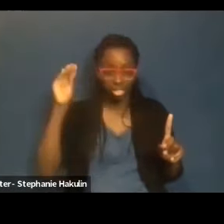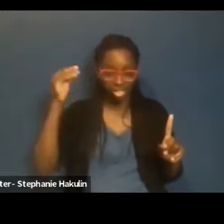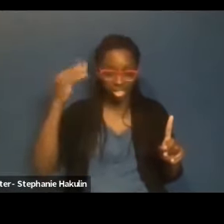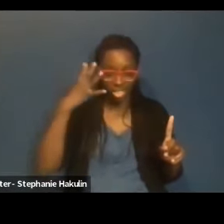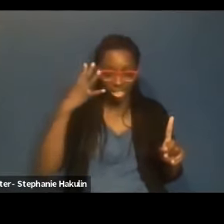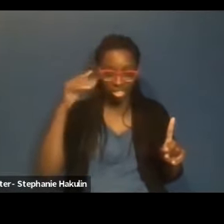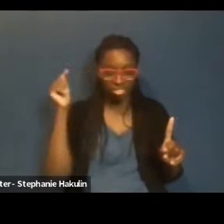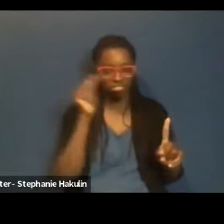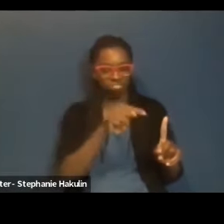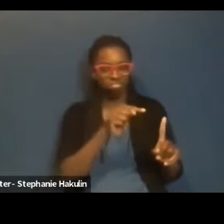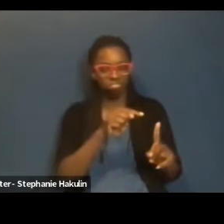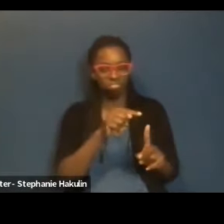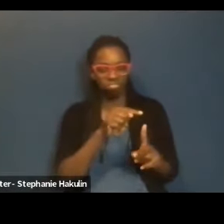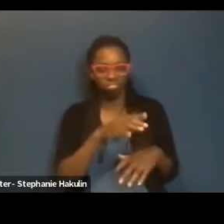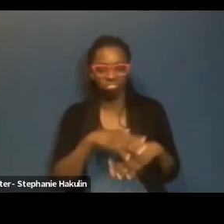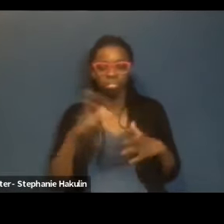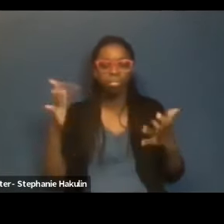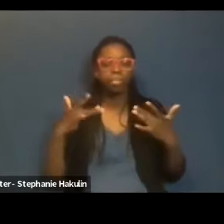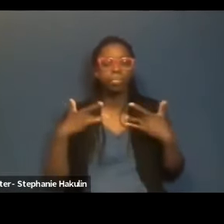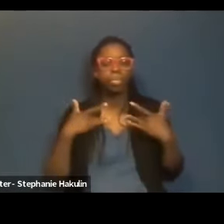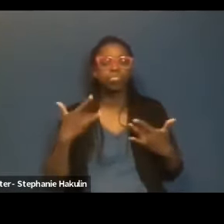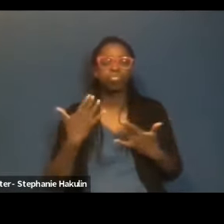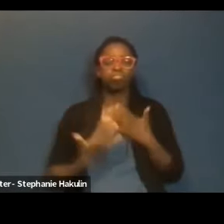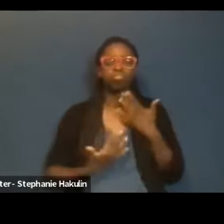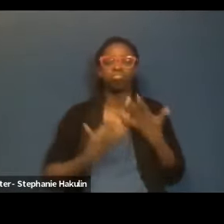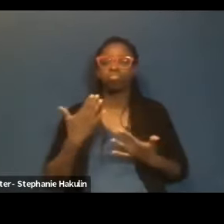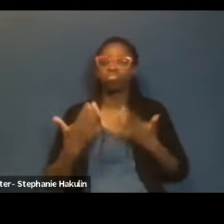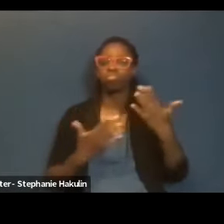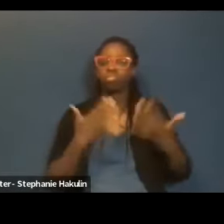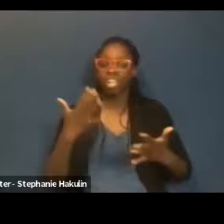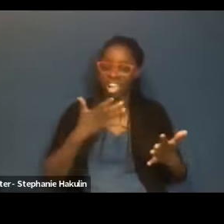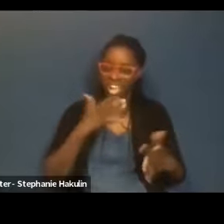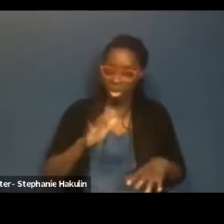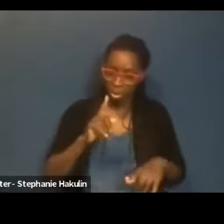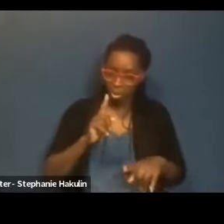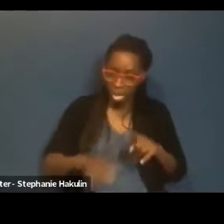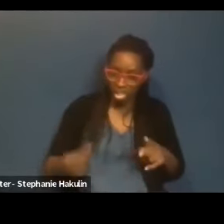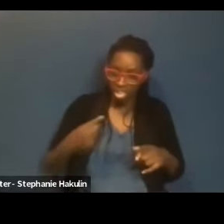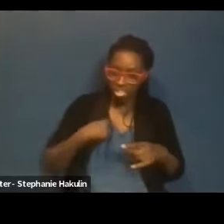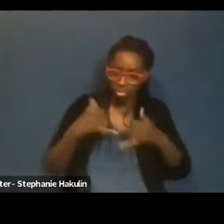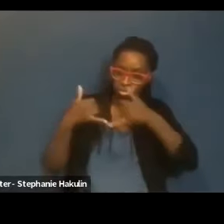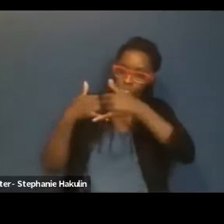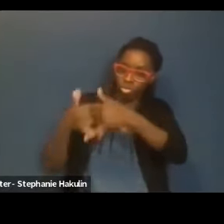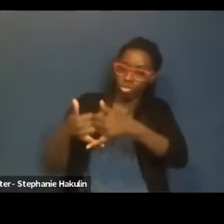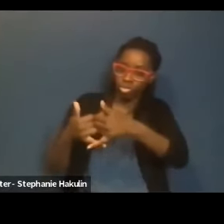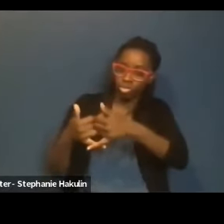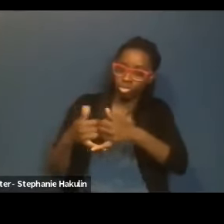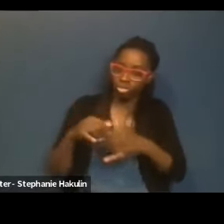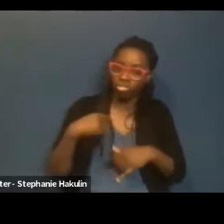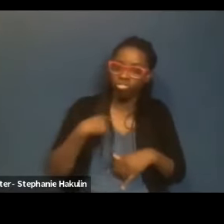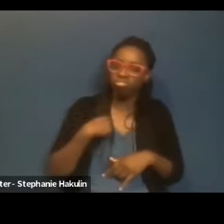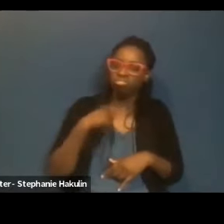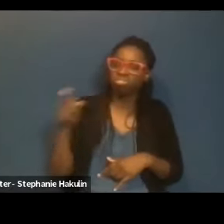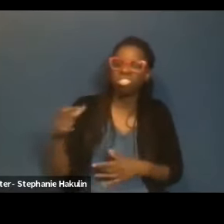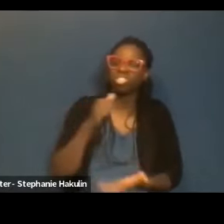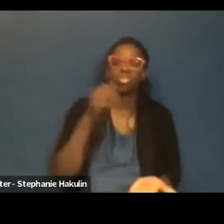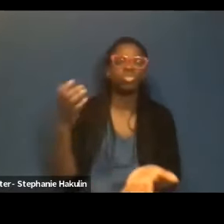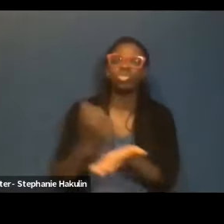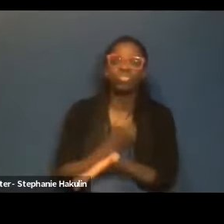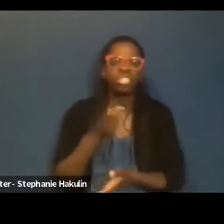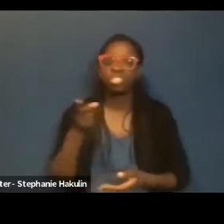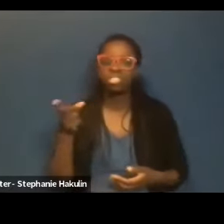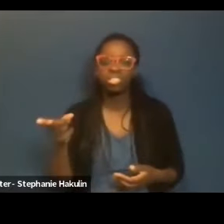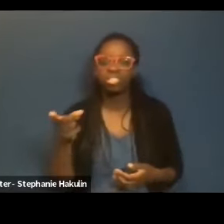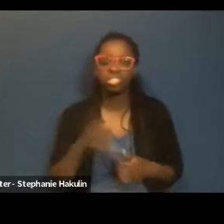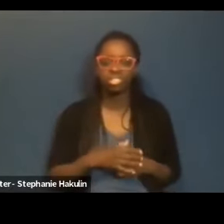burn hot. I, a trophy he does not deserve. I beat my face like my